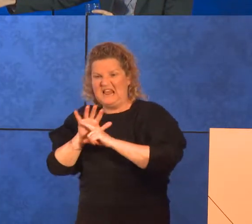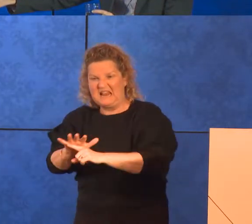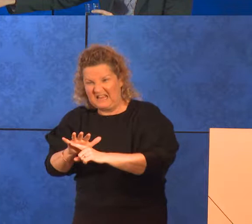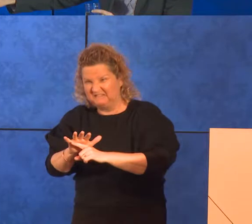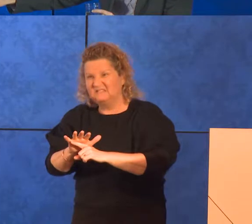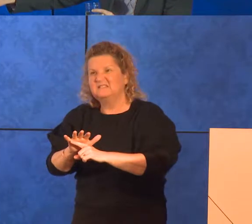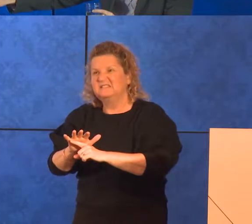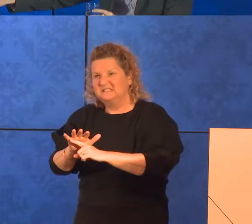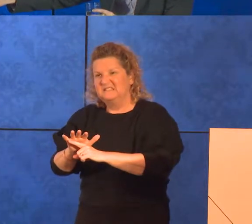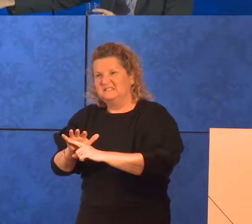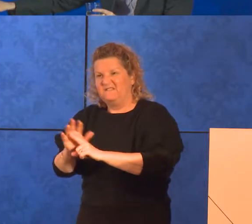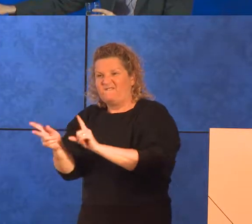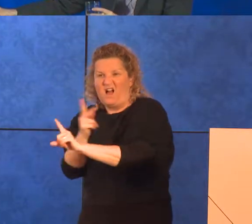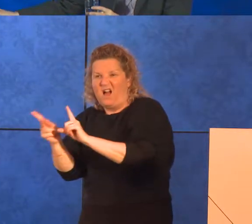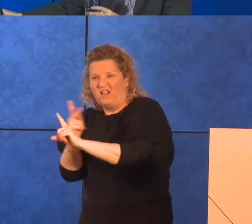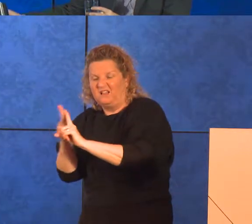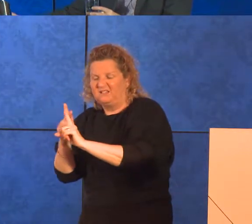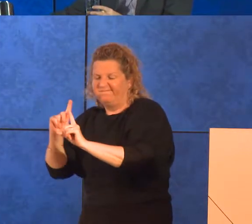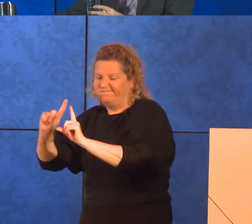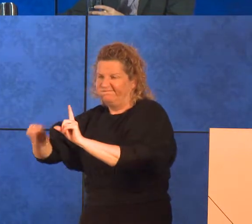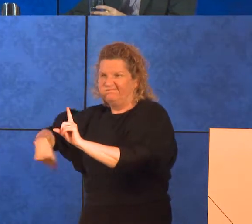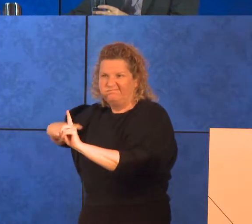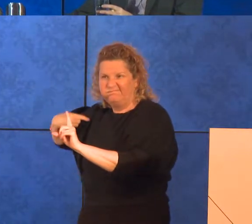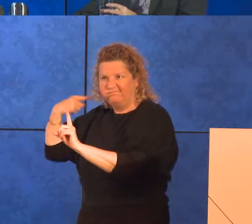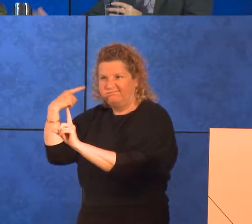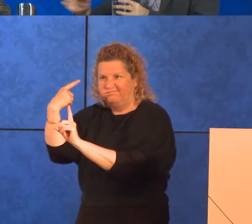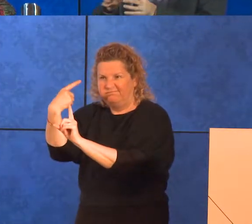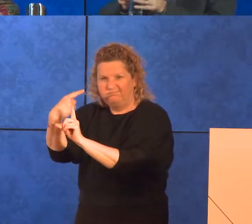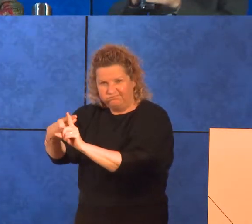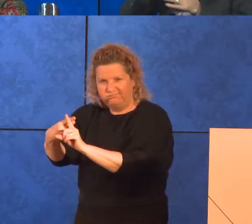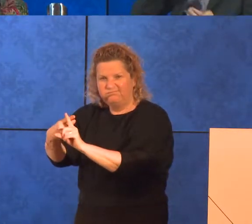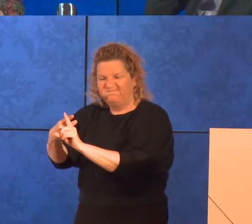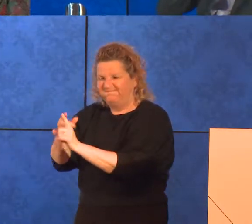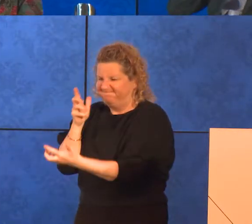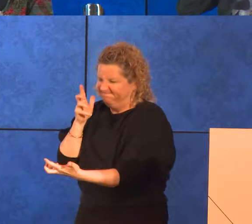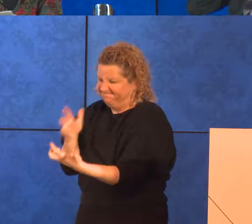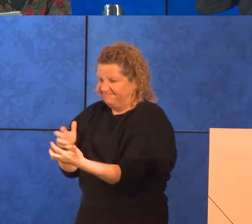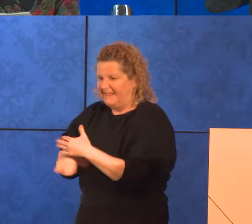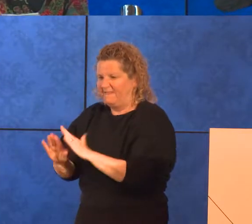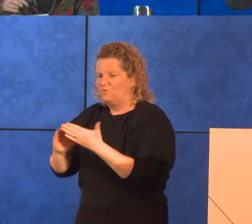been long-standing and well understood, frankly, within our community for